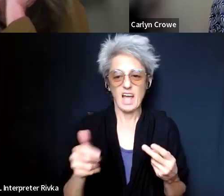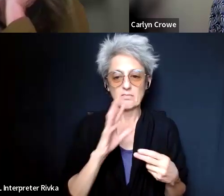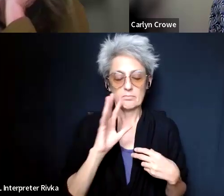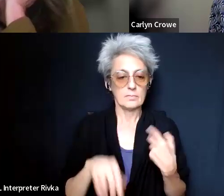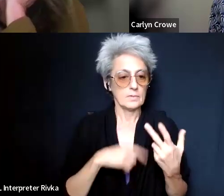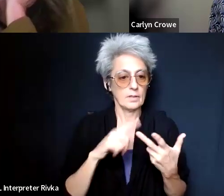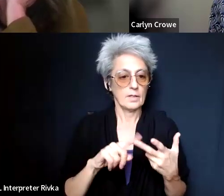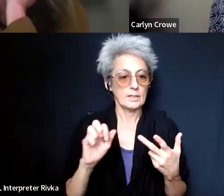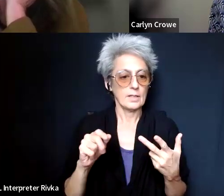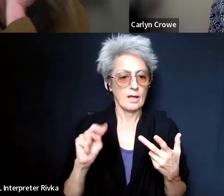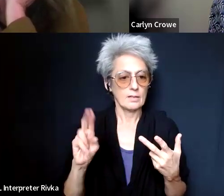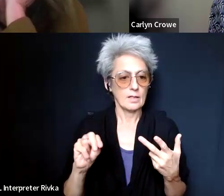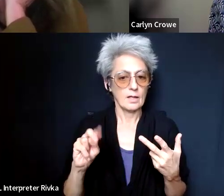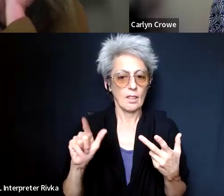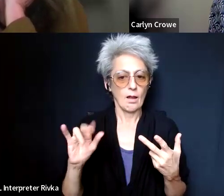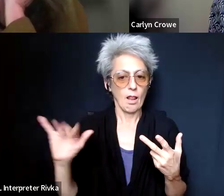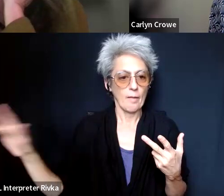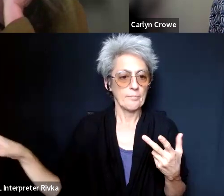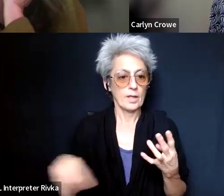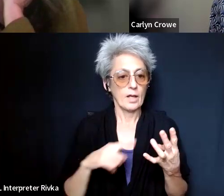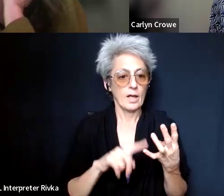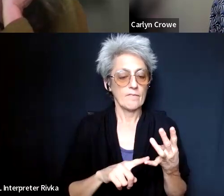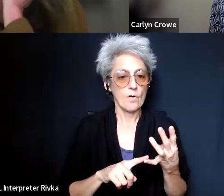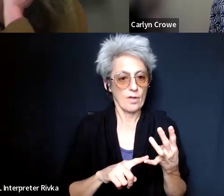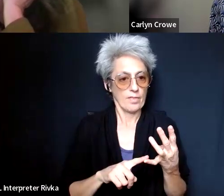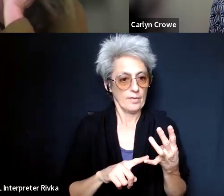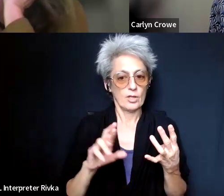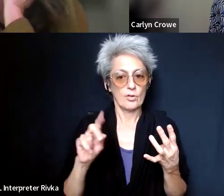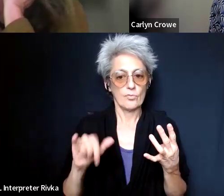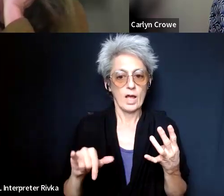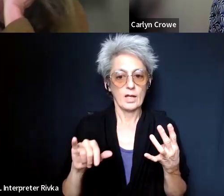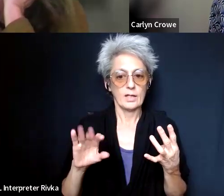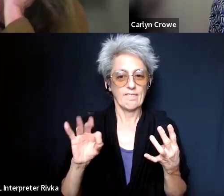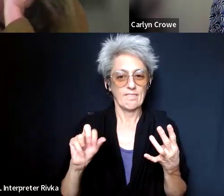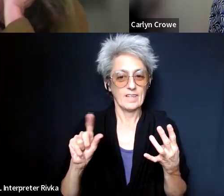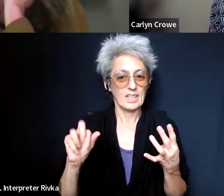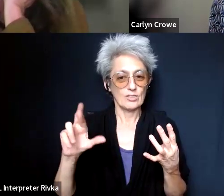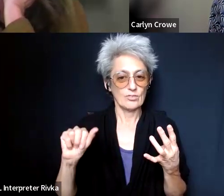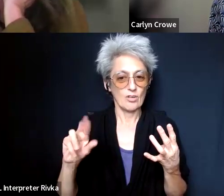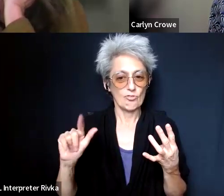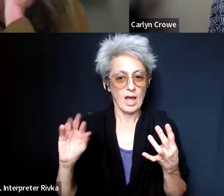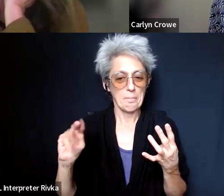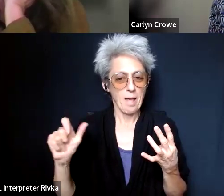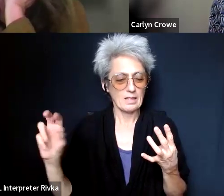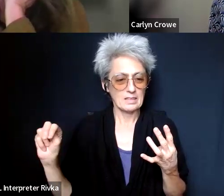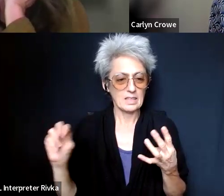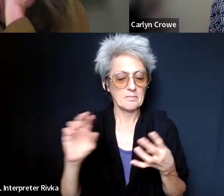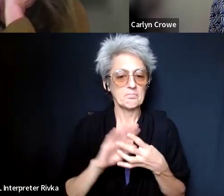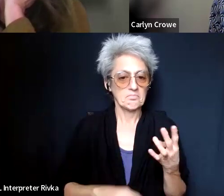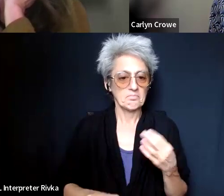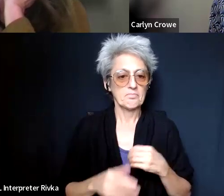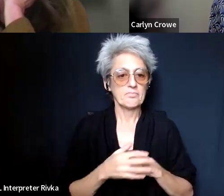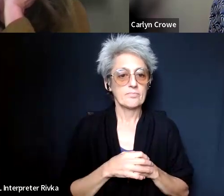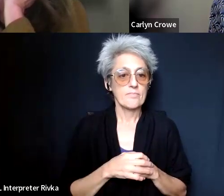Nunn and Lanon Bacom. And the fourth is Randy Feenstra and Ryan Melton. And so we were really